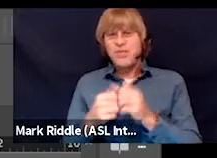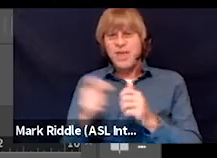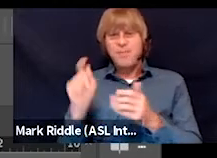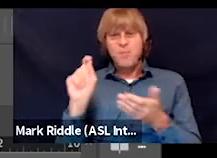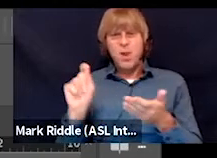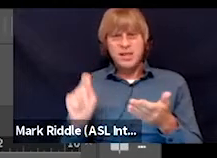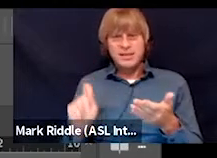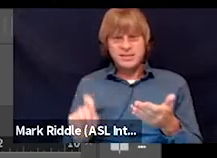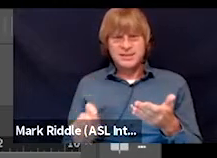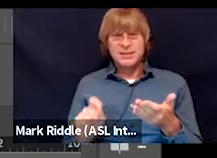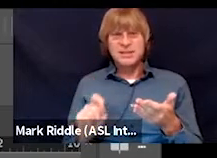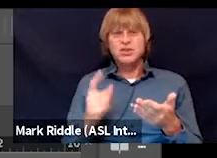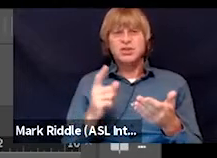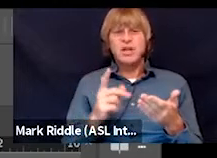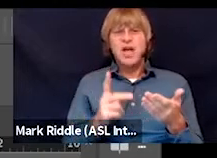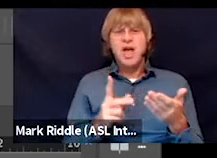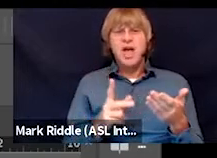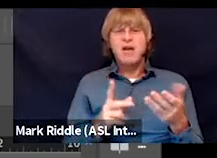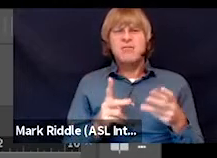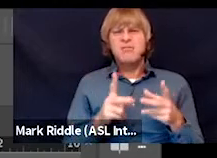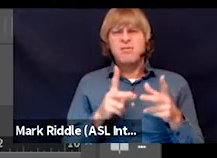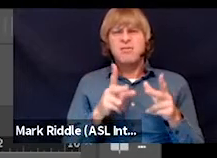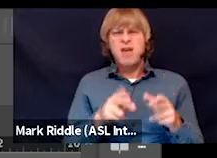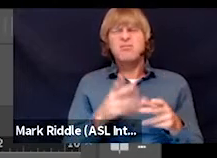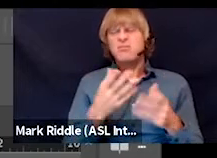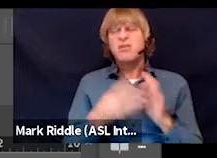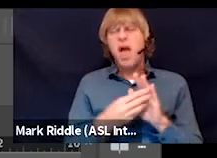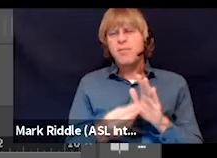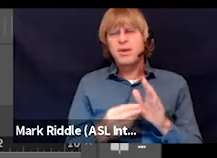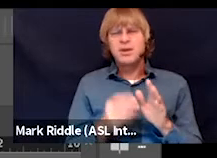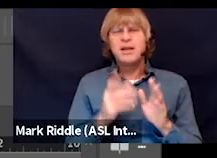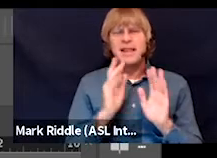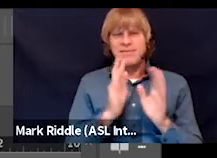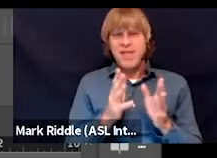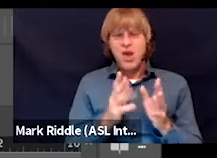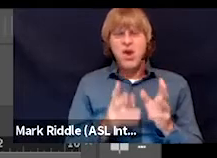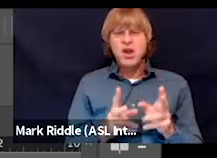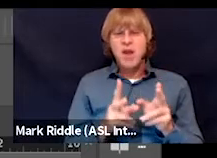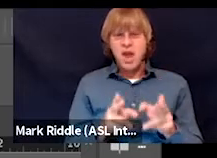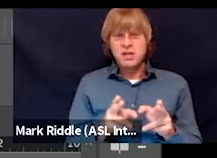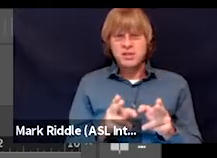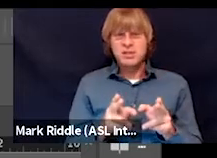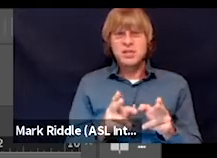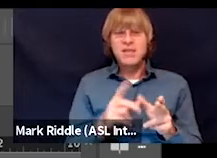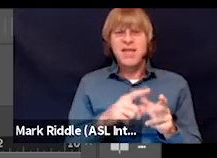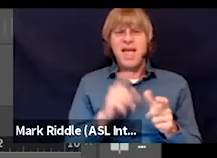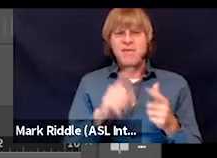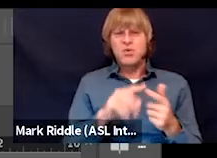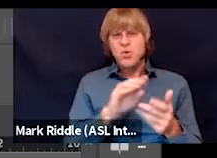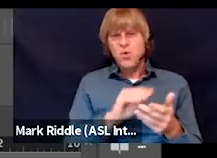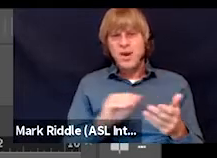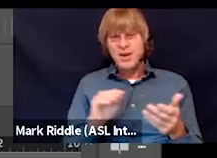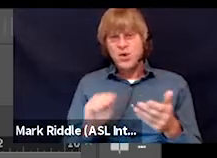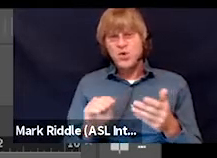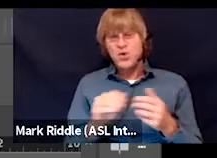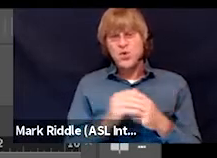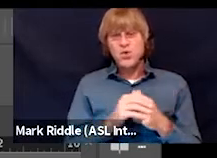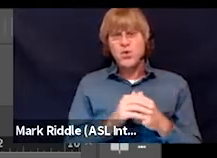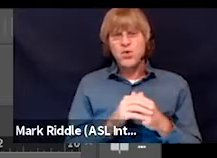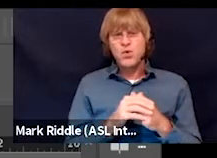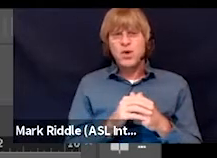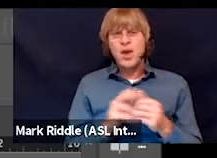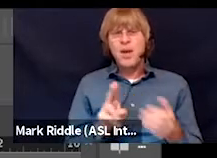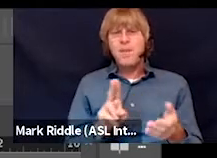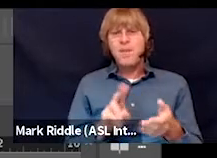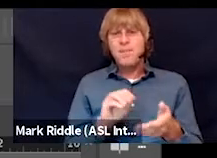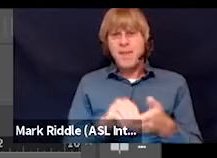bullets. I'm going to cut or copy. In this case, I'll just copy it, so I leave it there. And then I have to go in here and paste